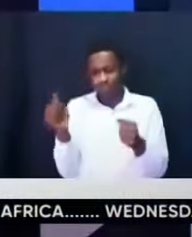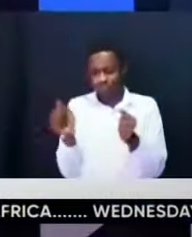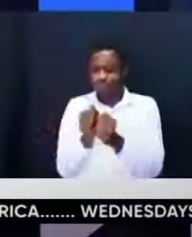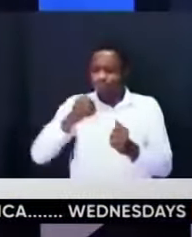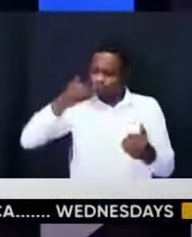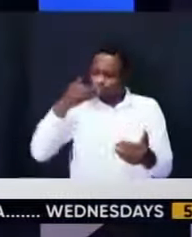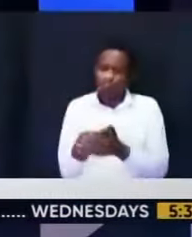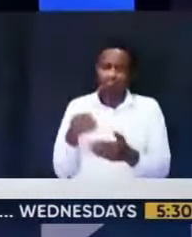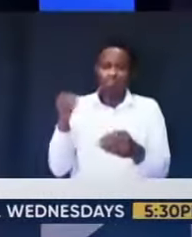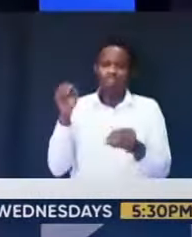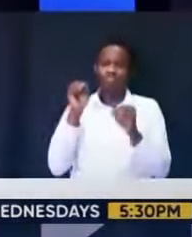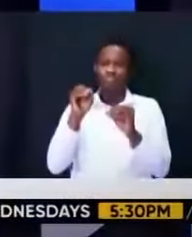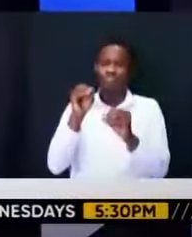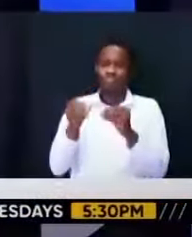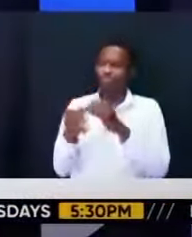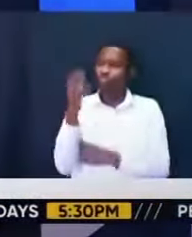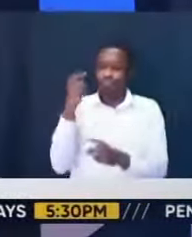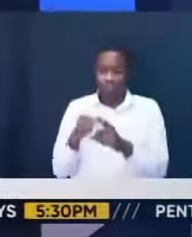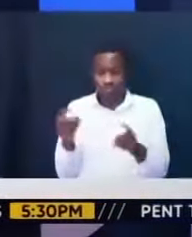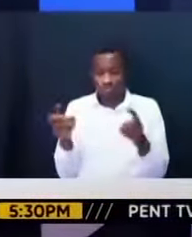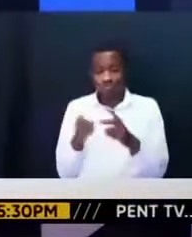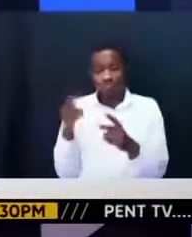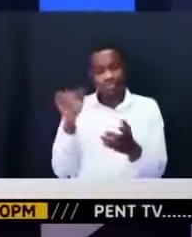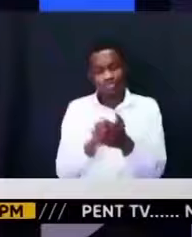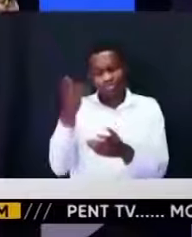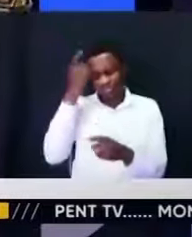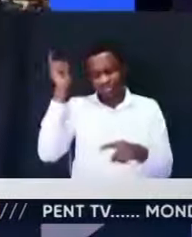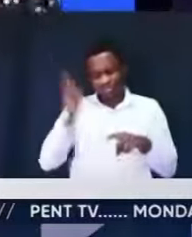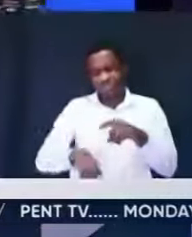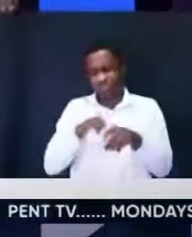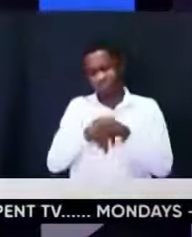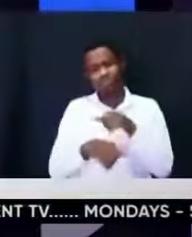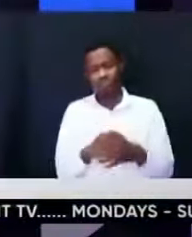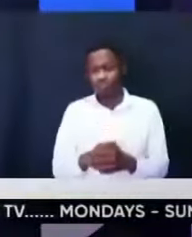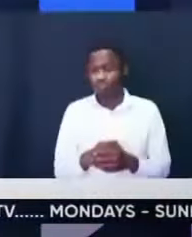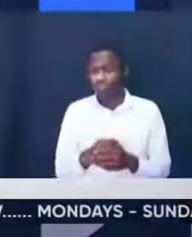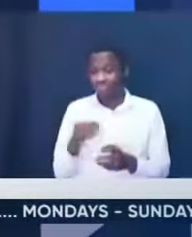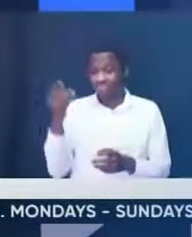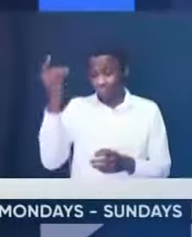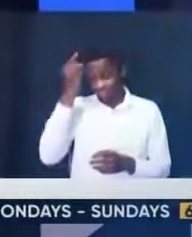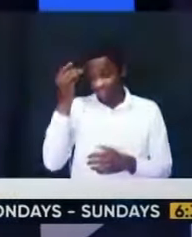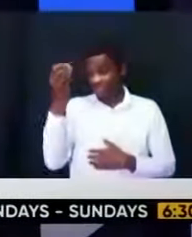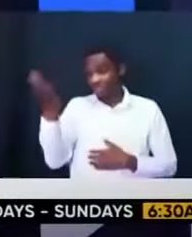God so the devil cannot deceive them he's out there to